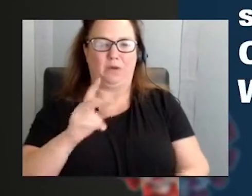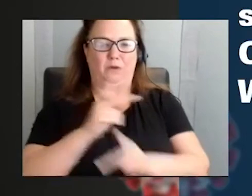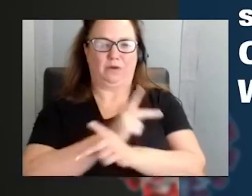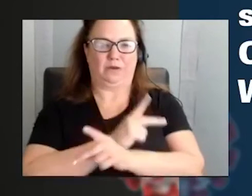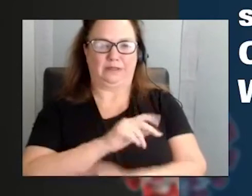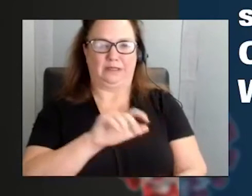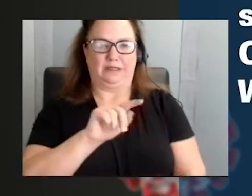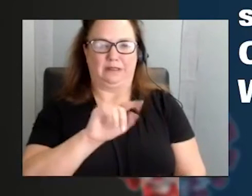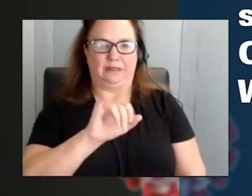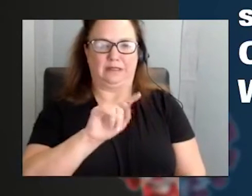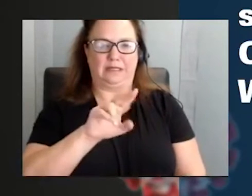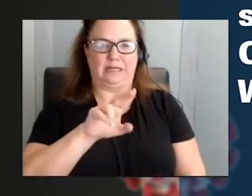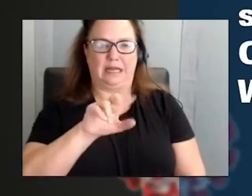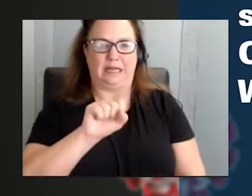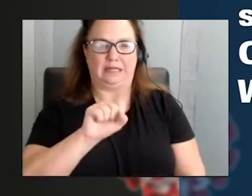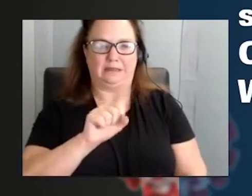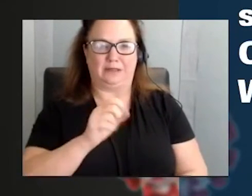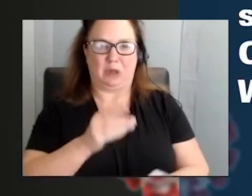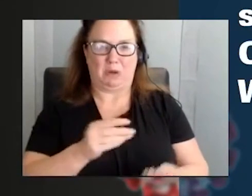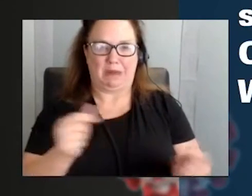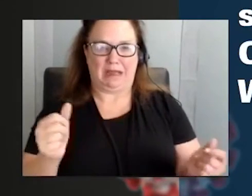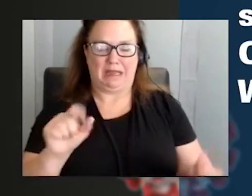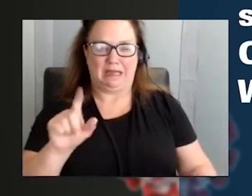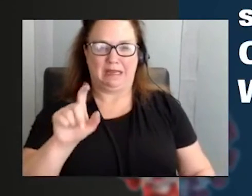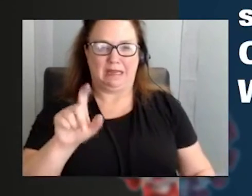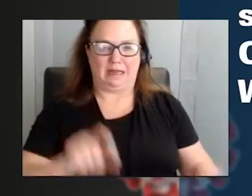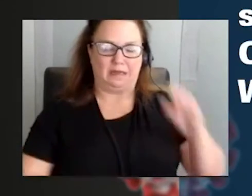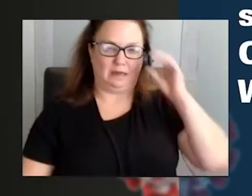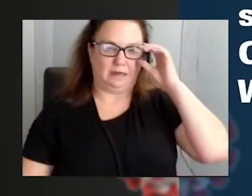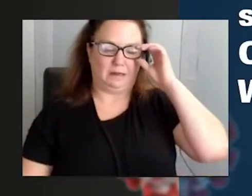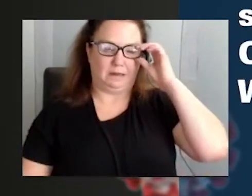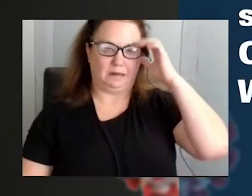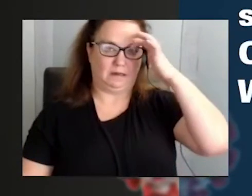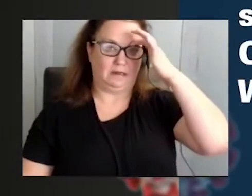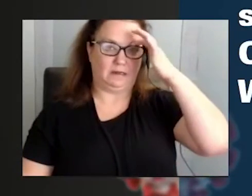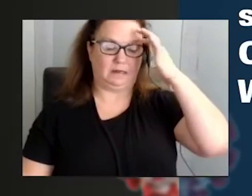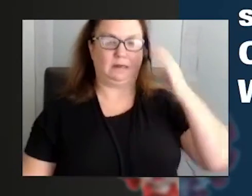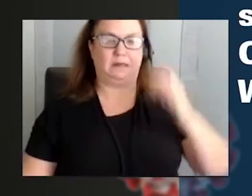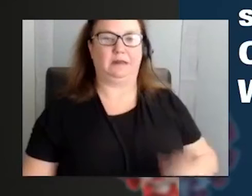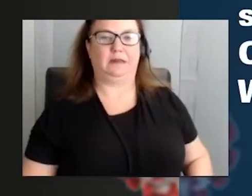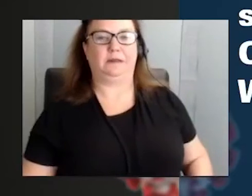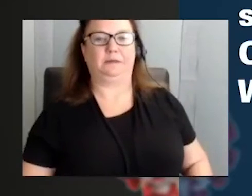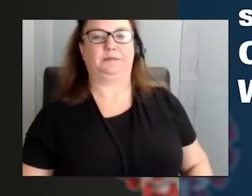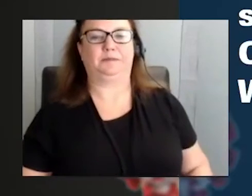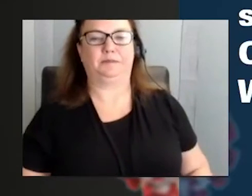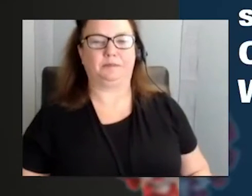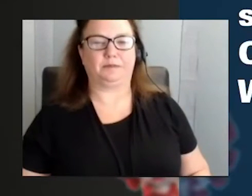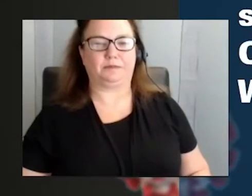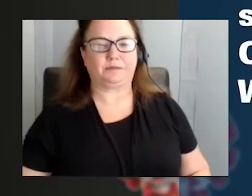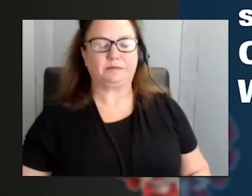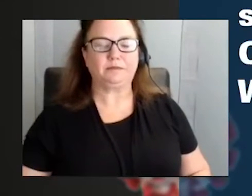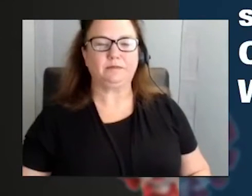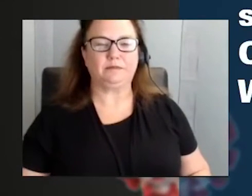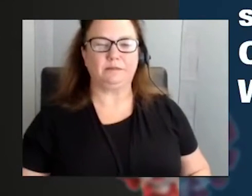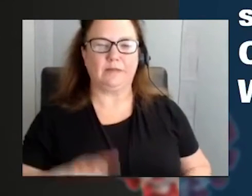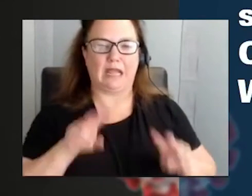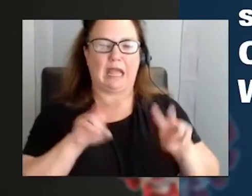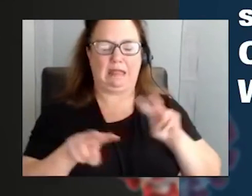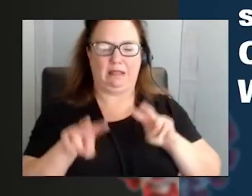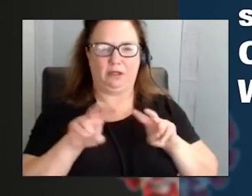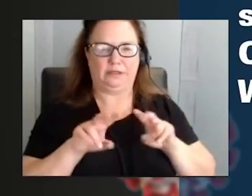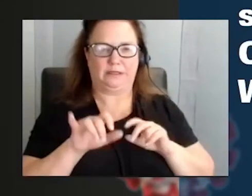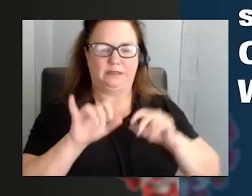away? Mm-hmm. So I obviously can't speak directly to this particular event. I did look into